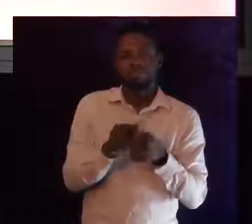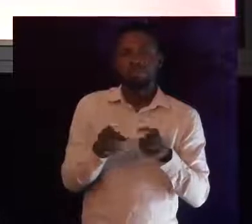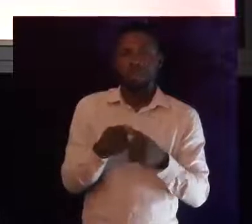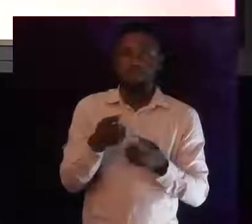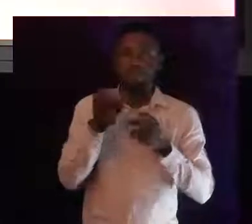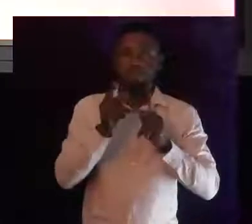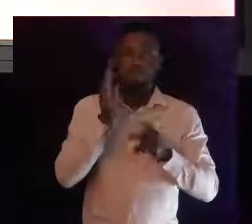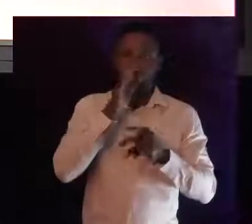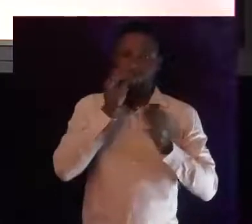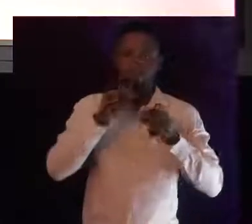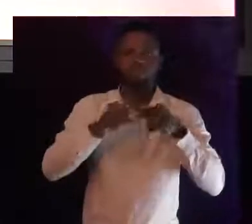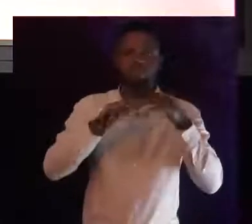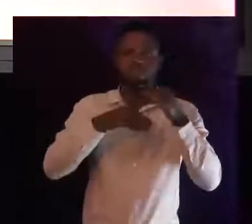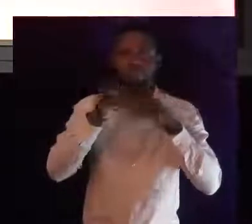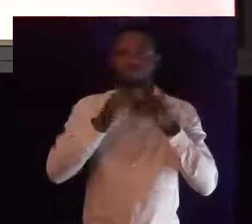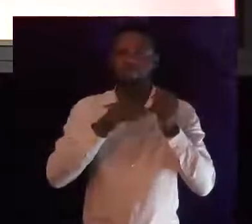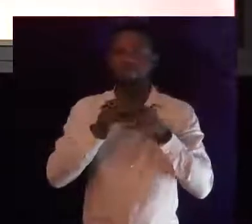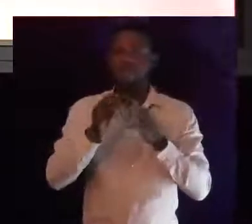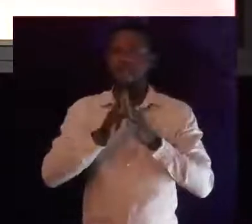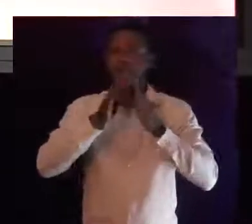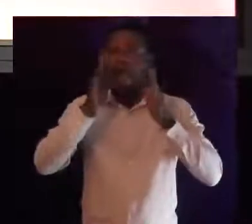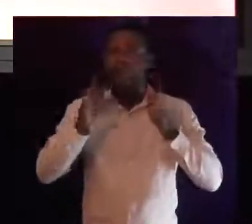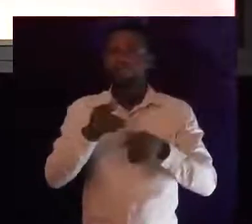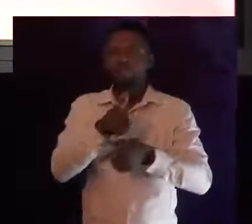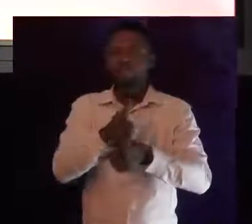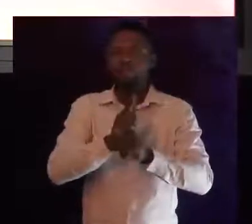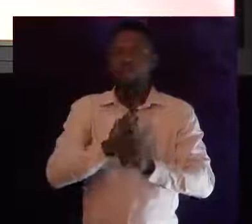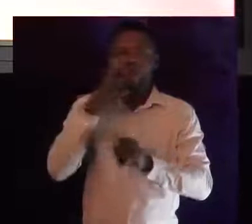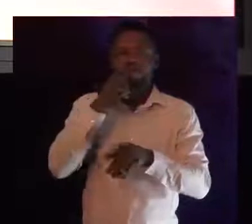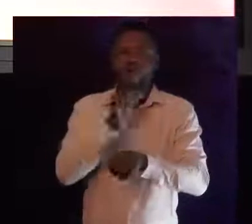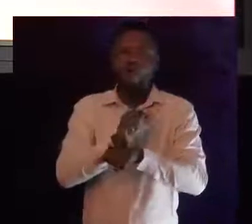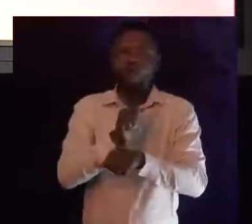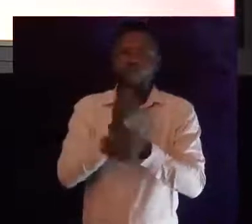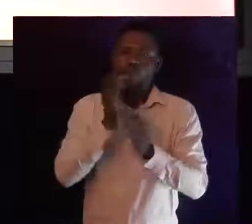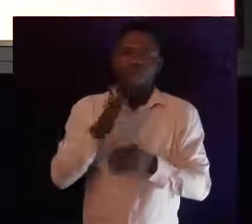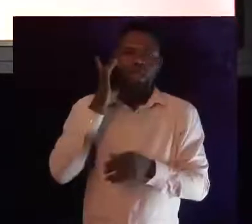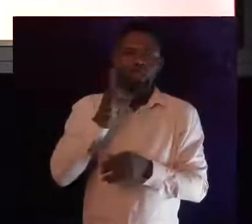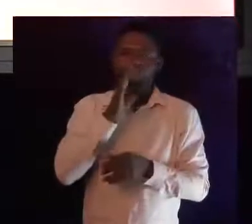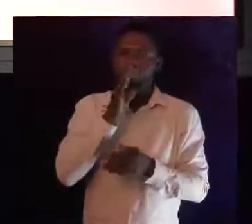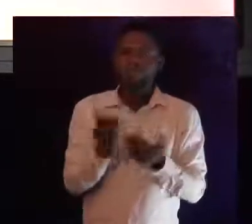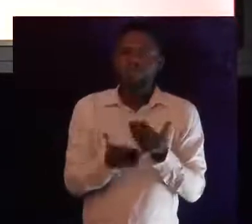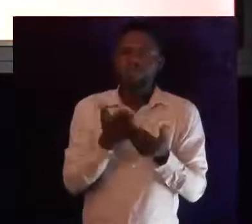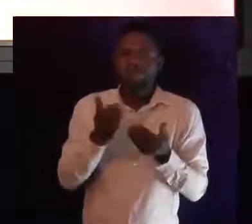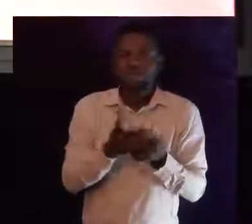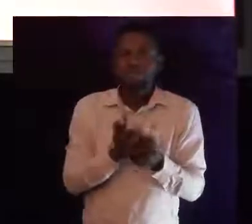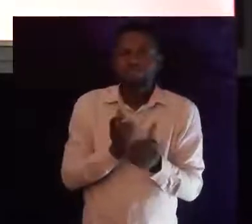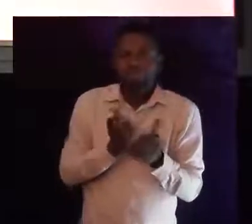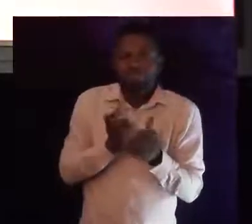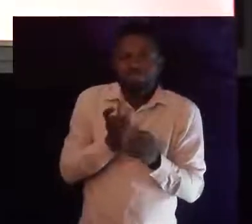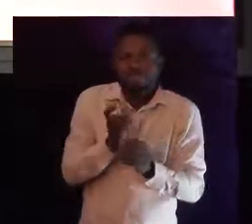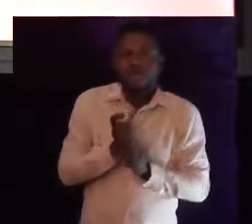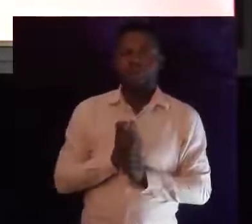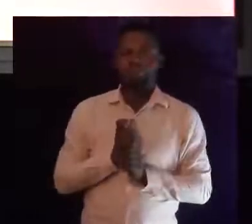build houses. Next is housing loans for workers should be easily obtainable. Housing loans